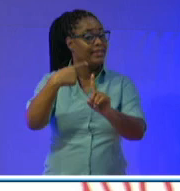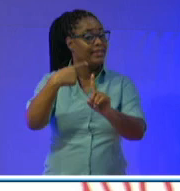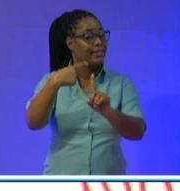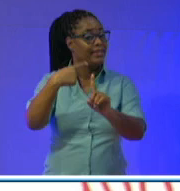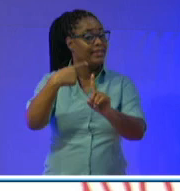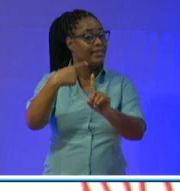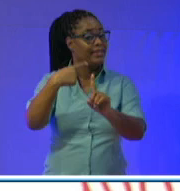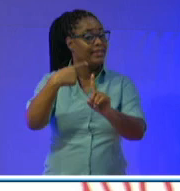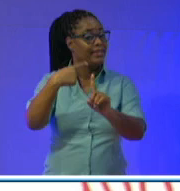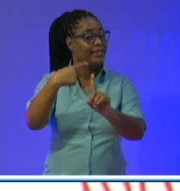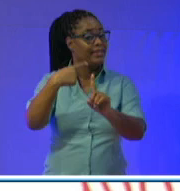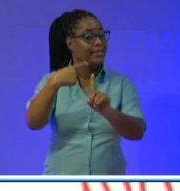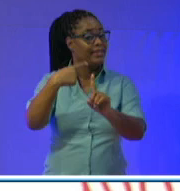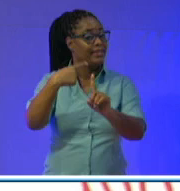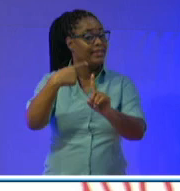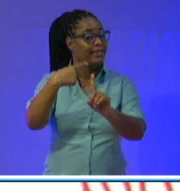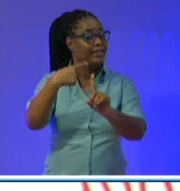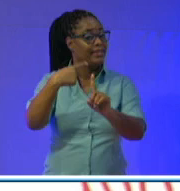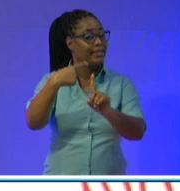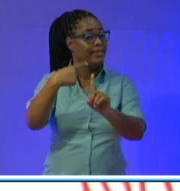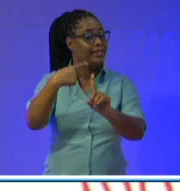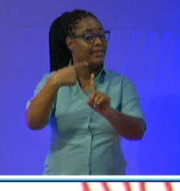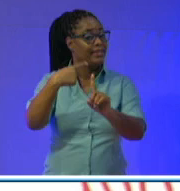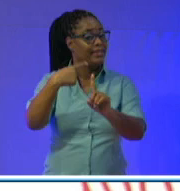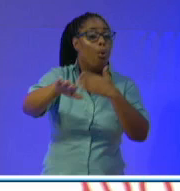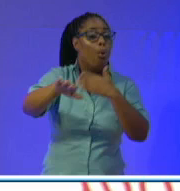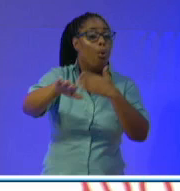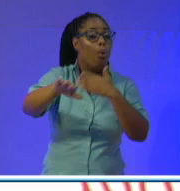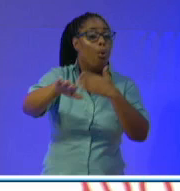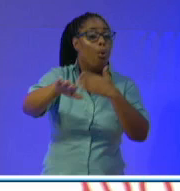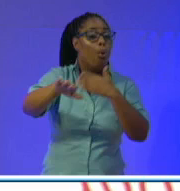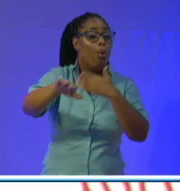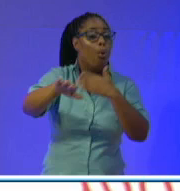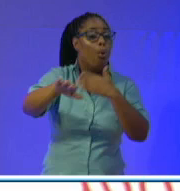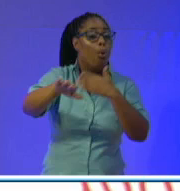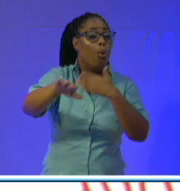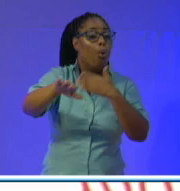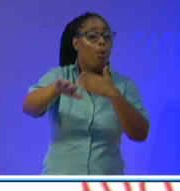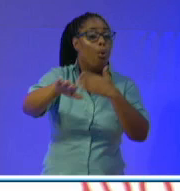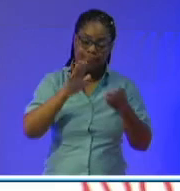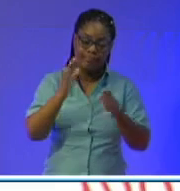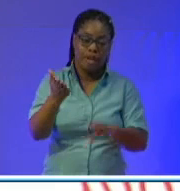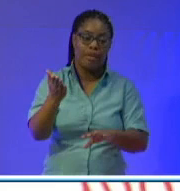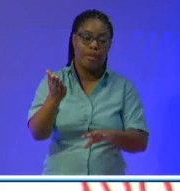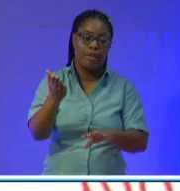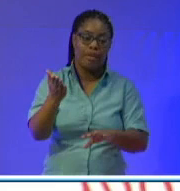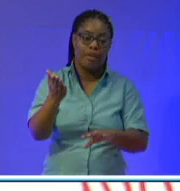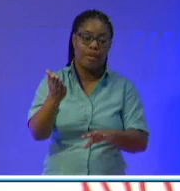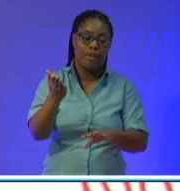7 maternal deaths in Trinidad and Tobago for this year. In terms of the complications,